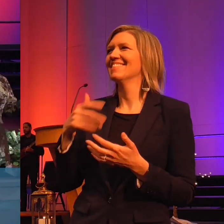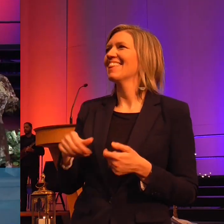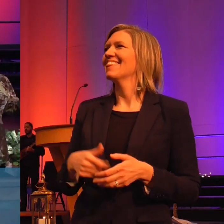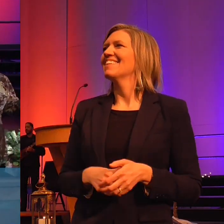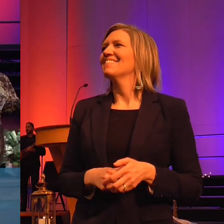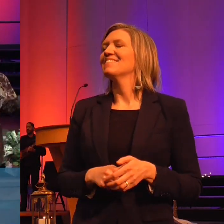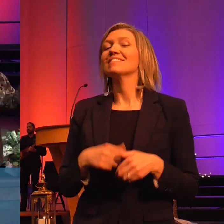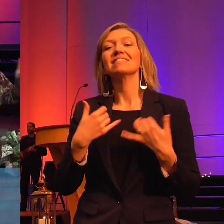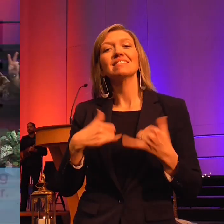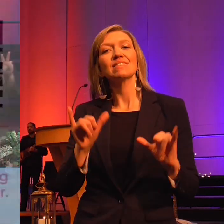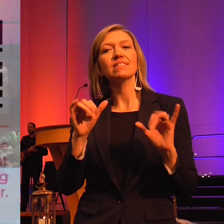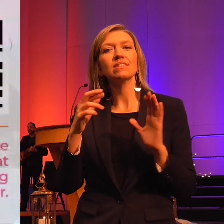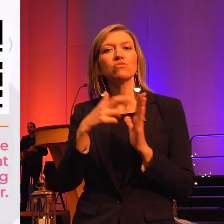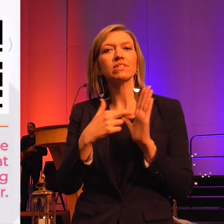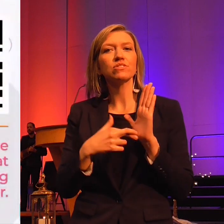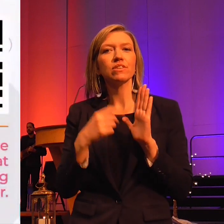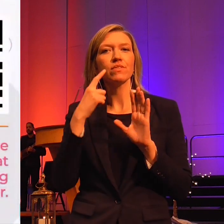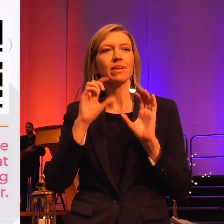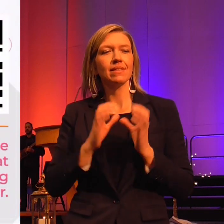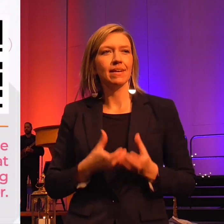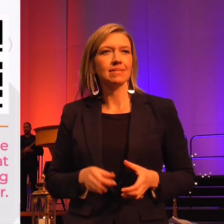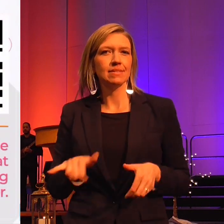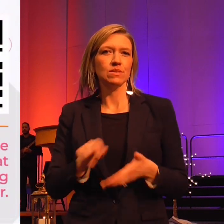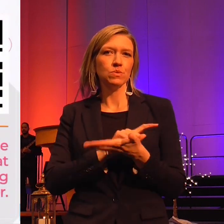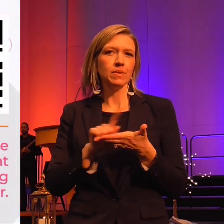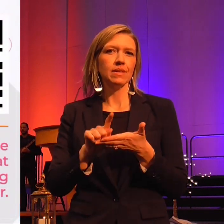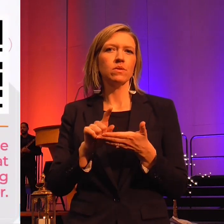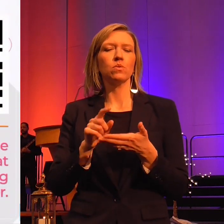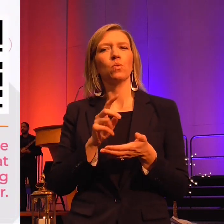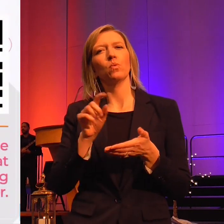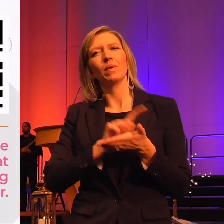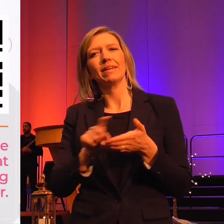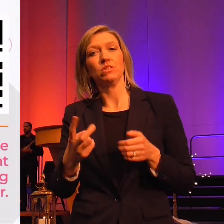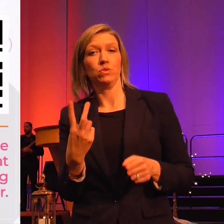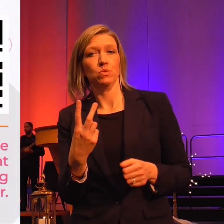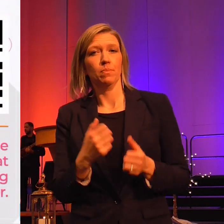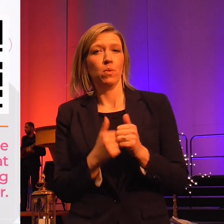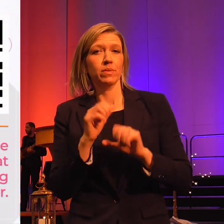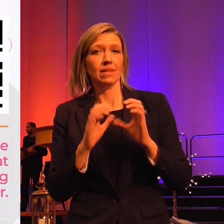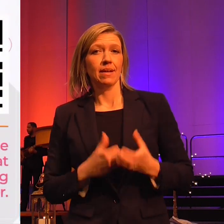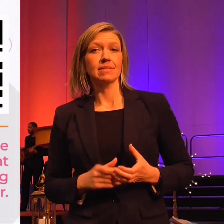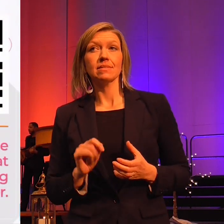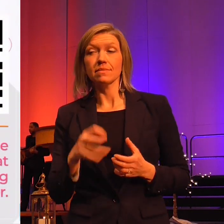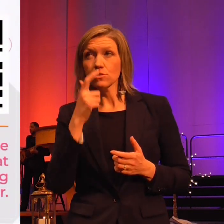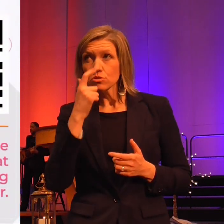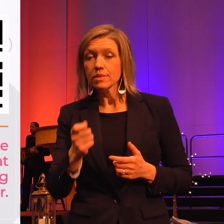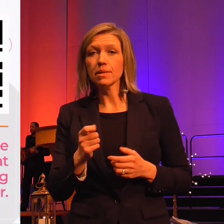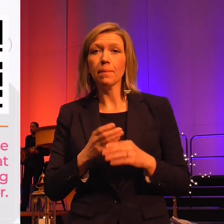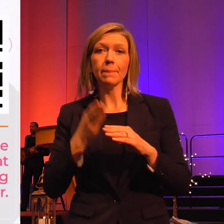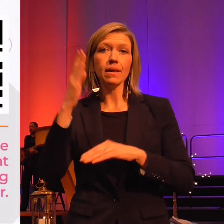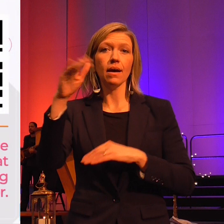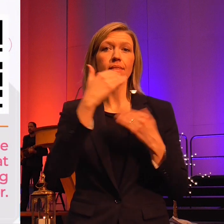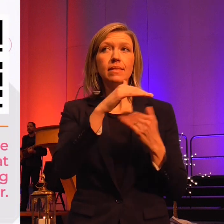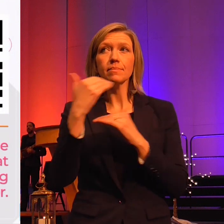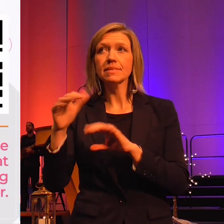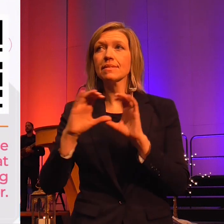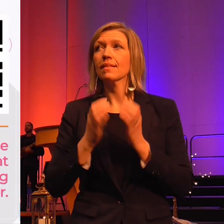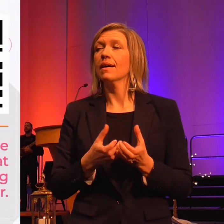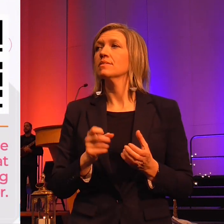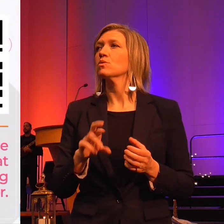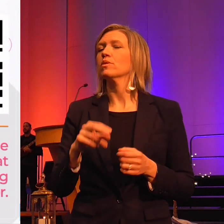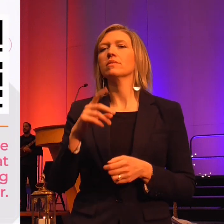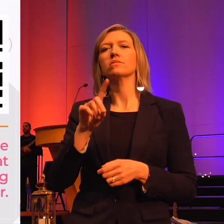We are still registering for classes. It's week two of most of our classes. If you'd like to get into the Beyond Limits class, or Dr. Patty's teaching